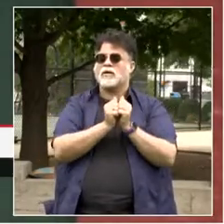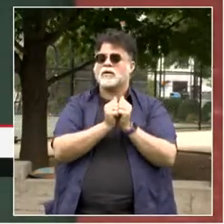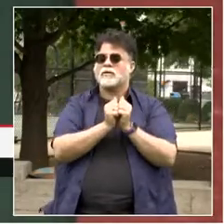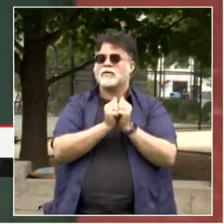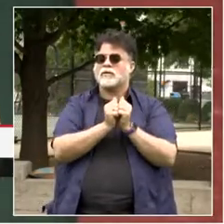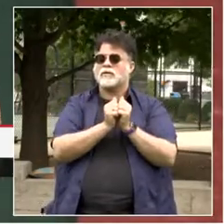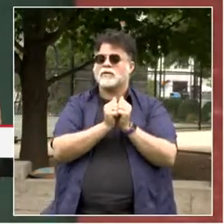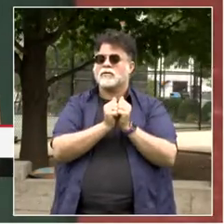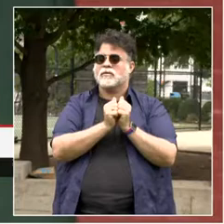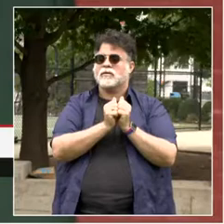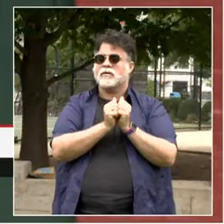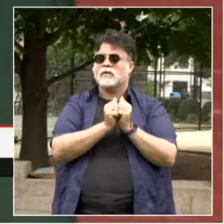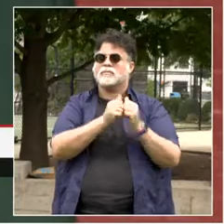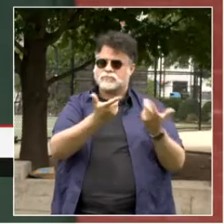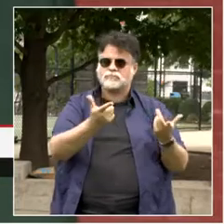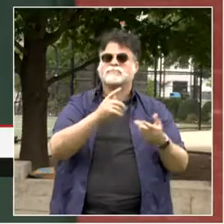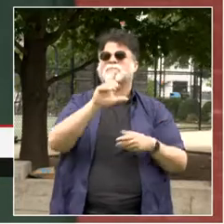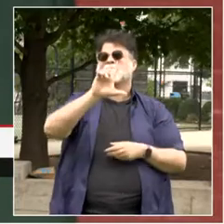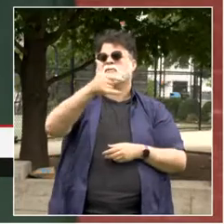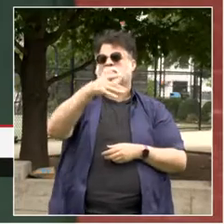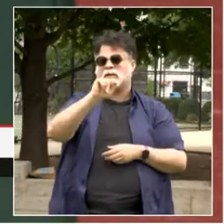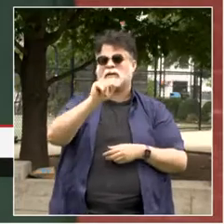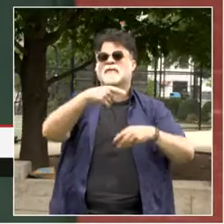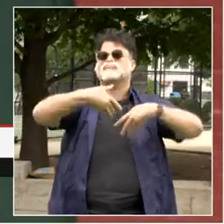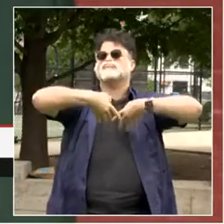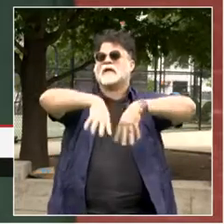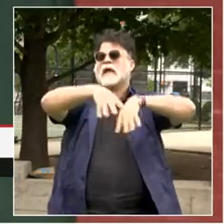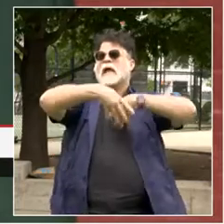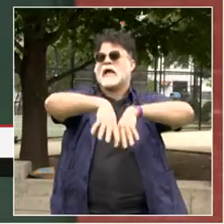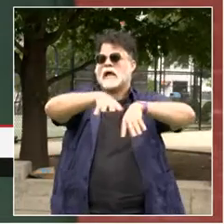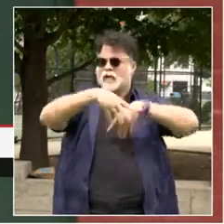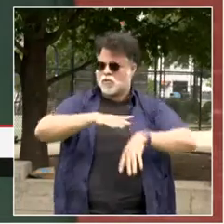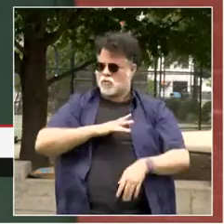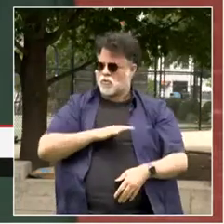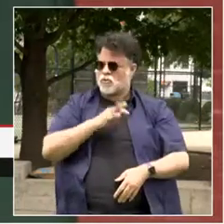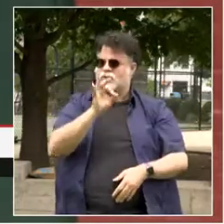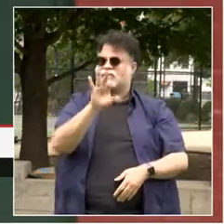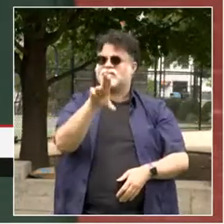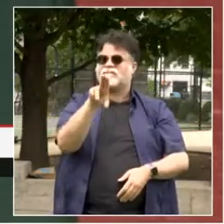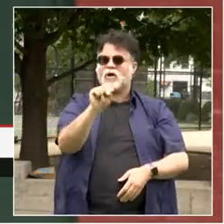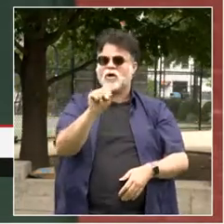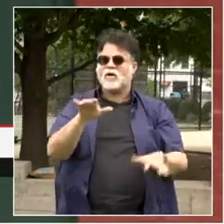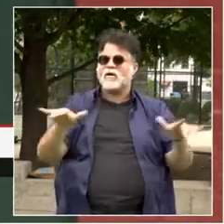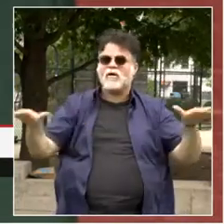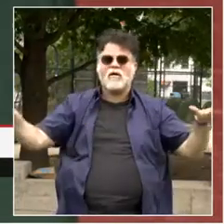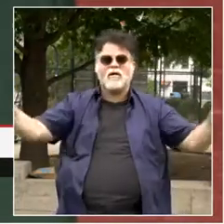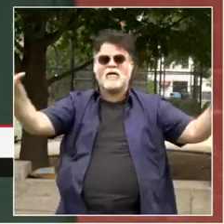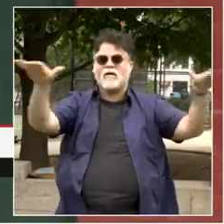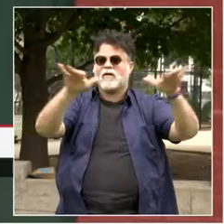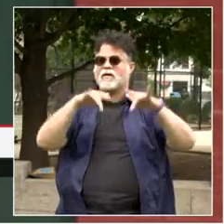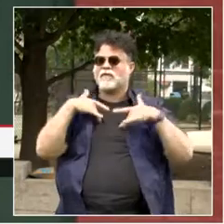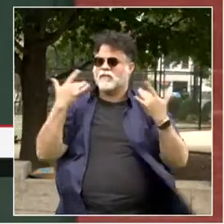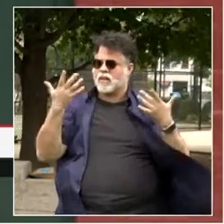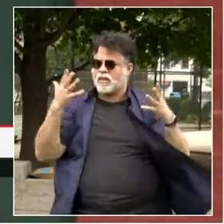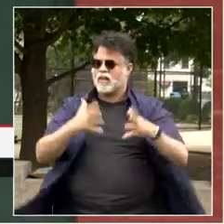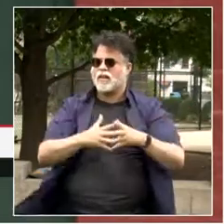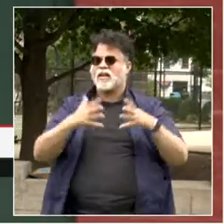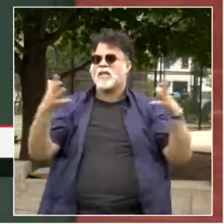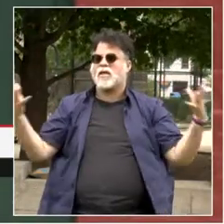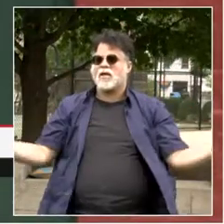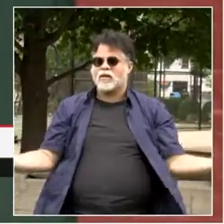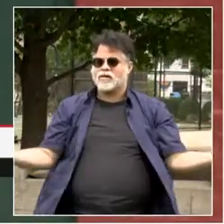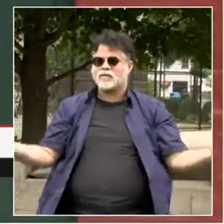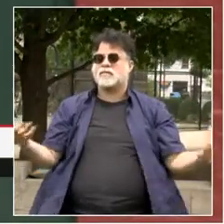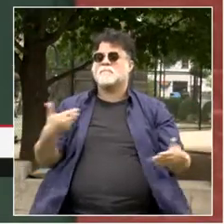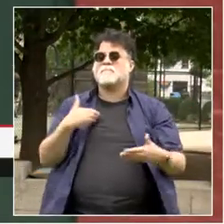Park, Pride Family Fun Area, movie nights in the park, and so much more. So before I turn it over to